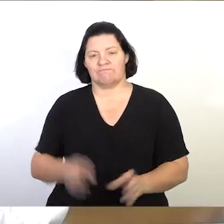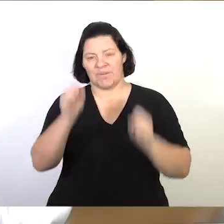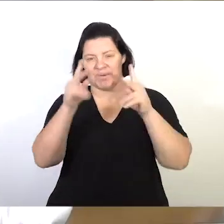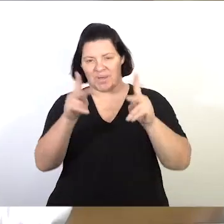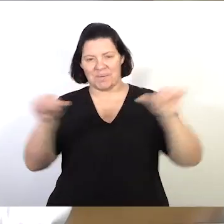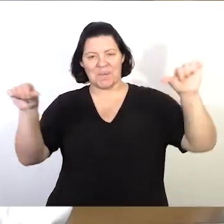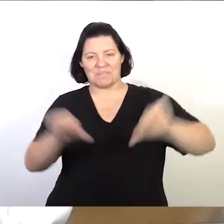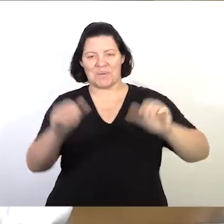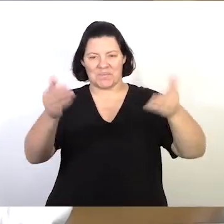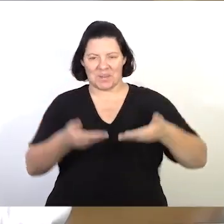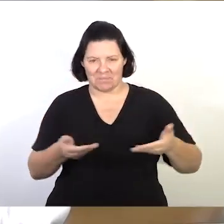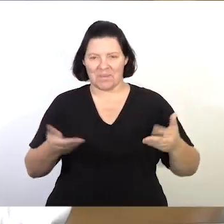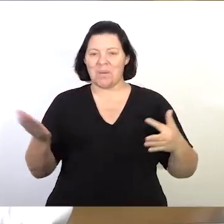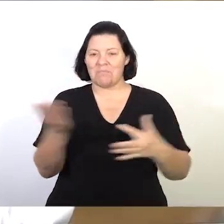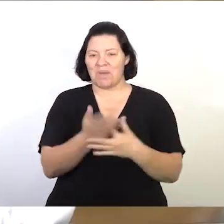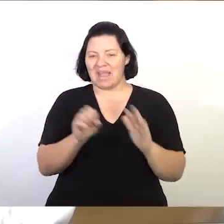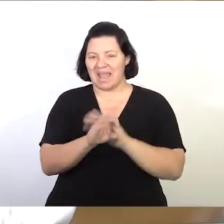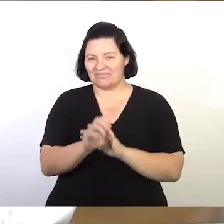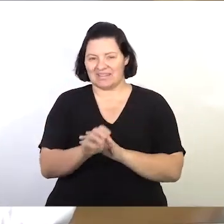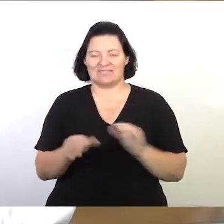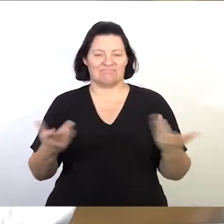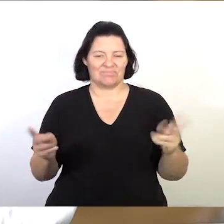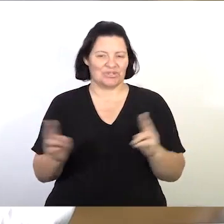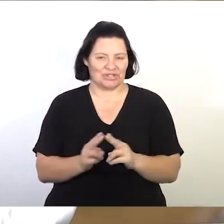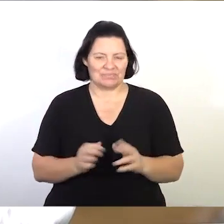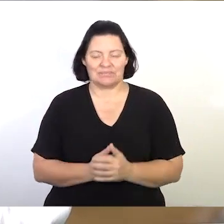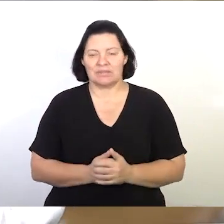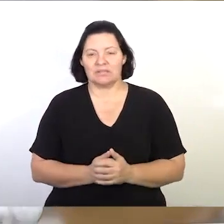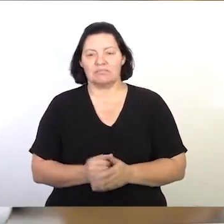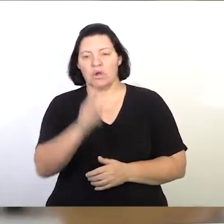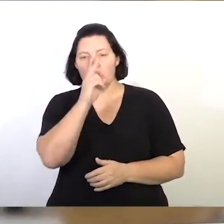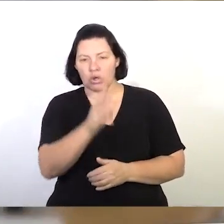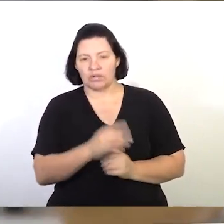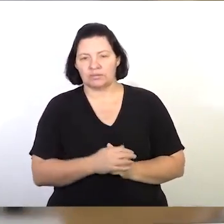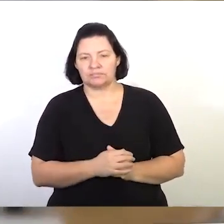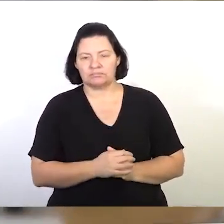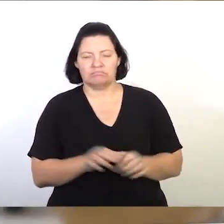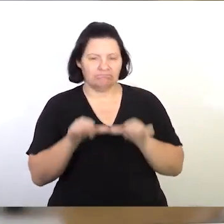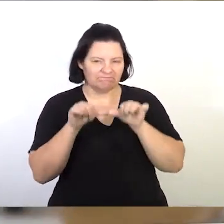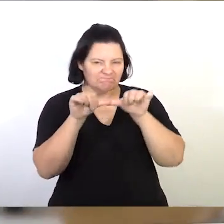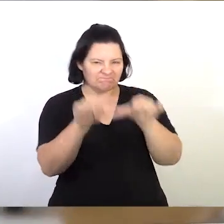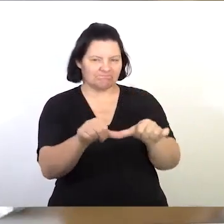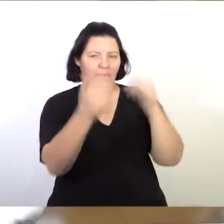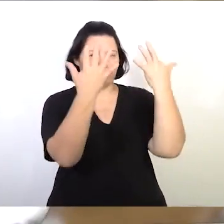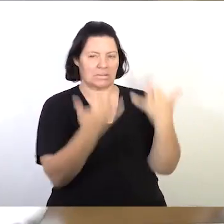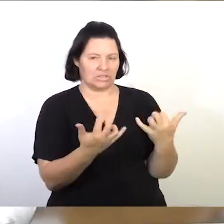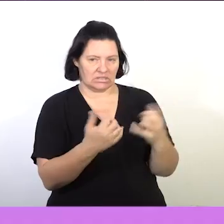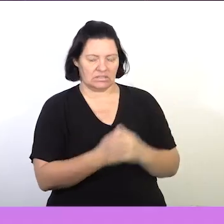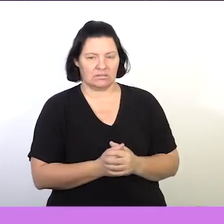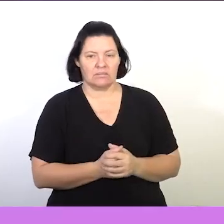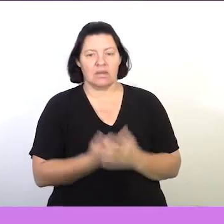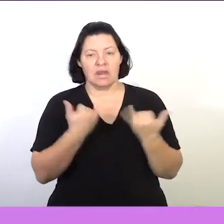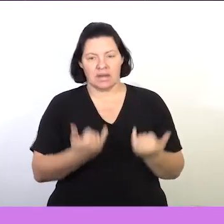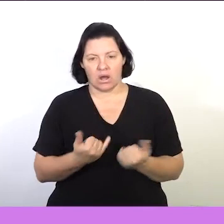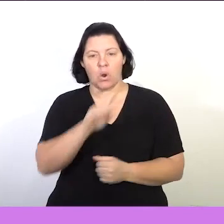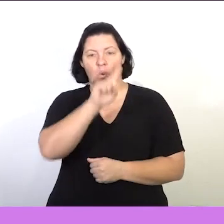All right, guys, welcome back after our short advert break. Let's quickly look at budgets or continue with looking at budget. I'm